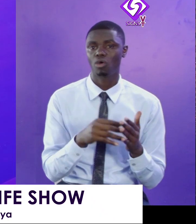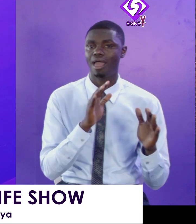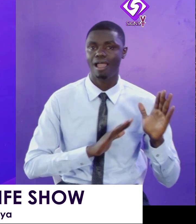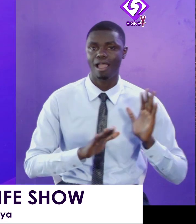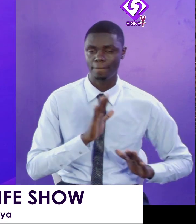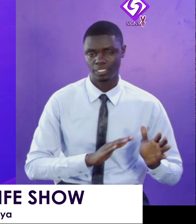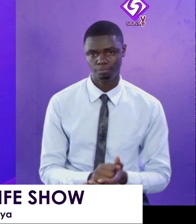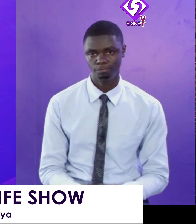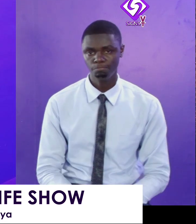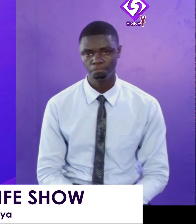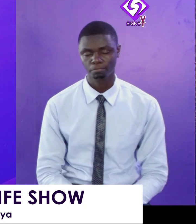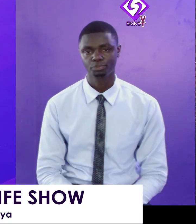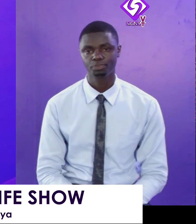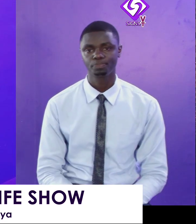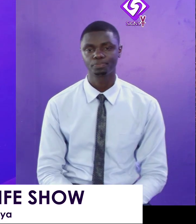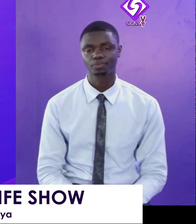Yes,